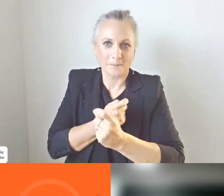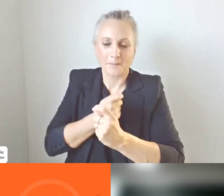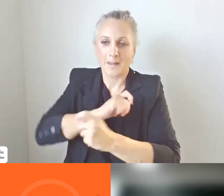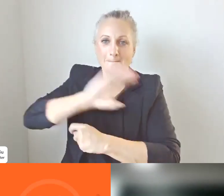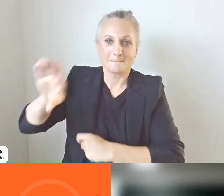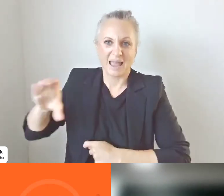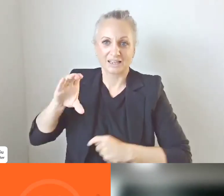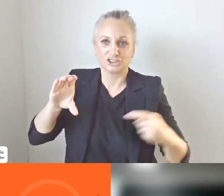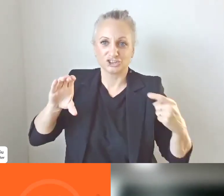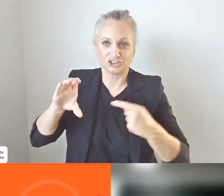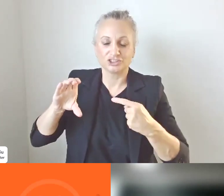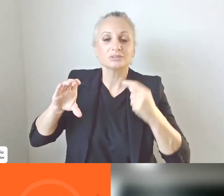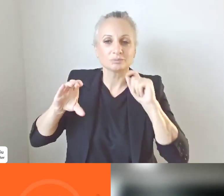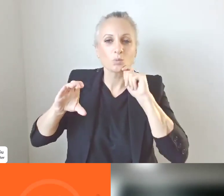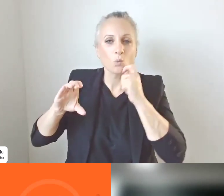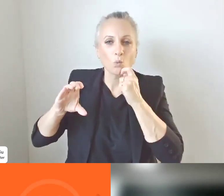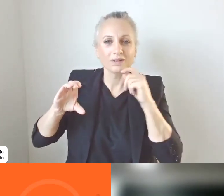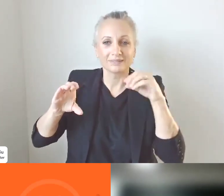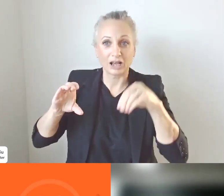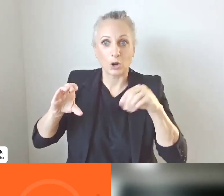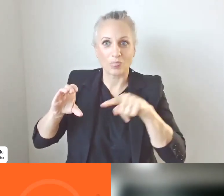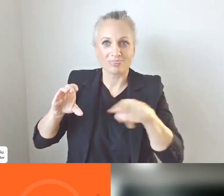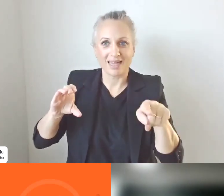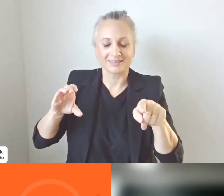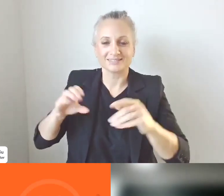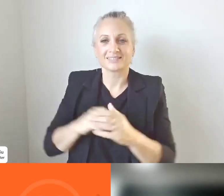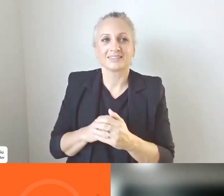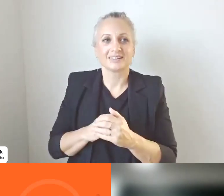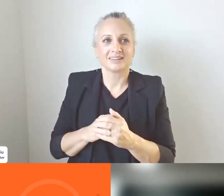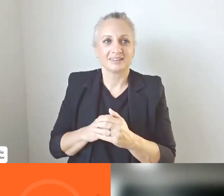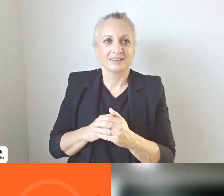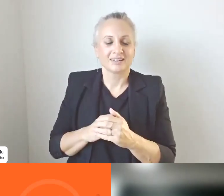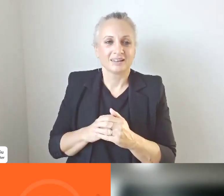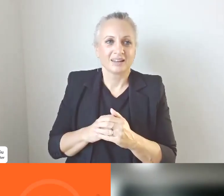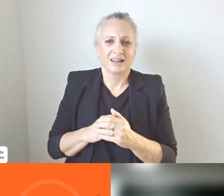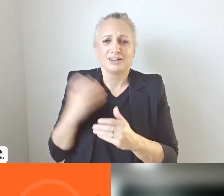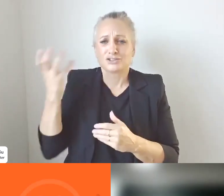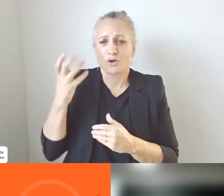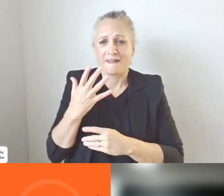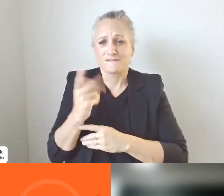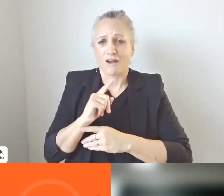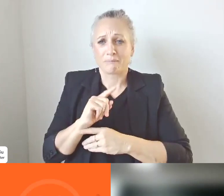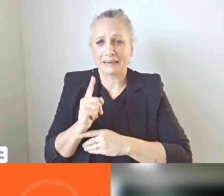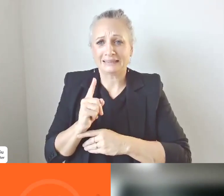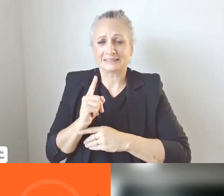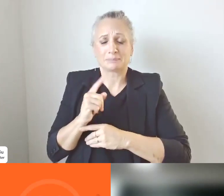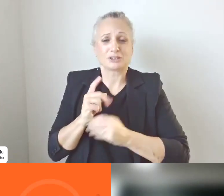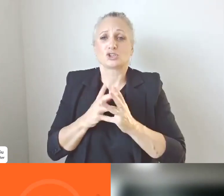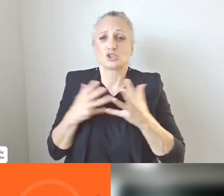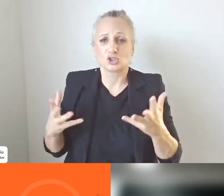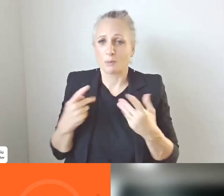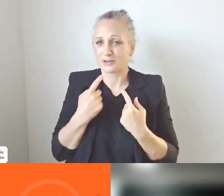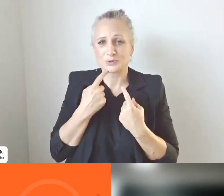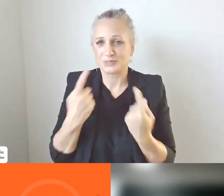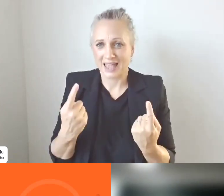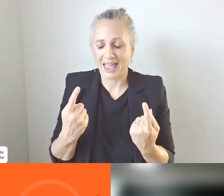So one can never do justice to this issue really in 5 minutes, but just to finish, you know, everyone has